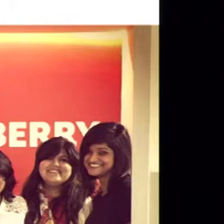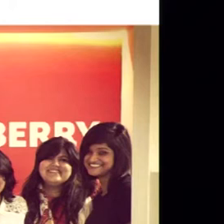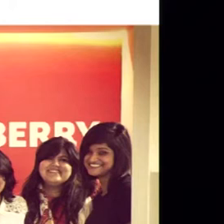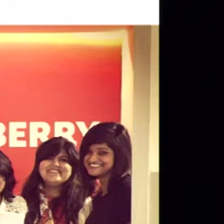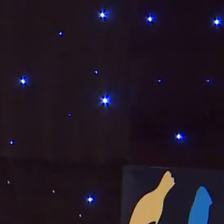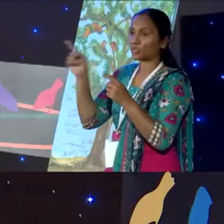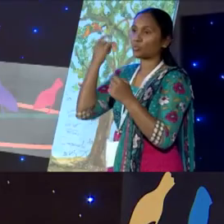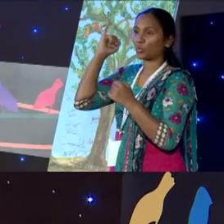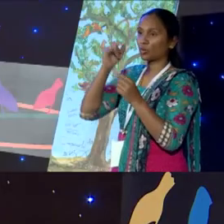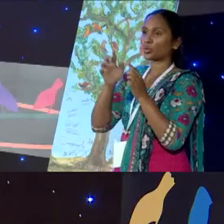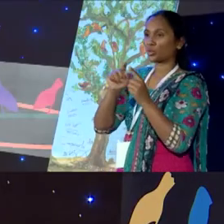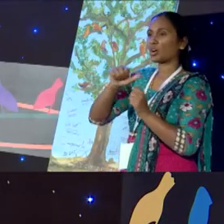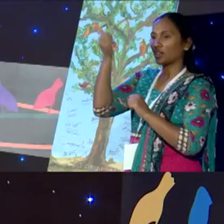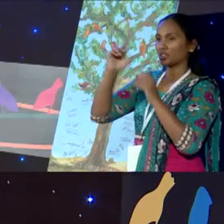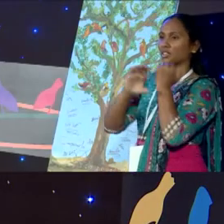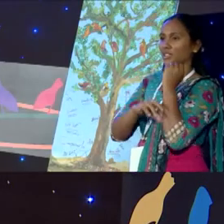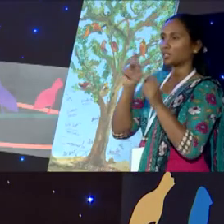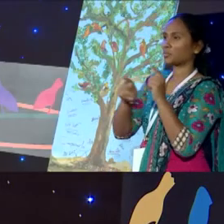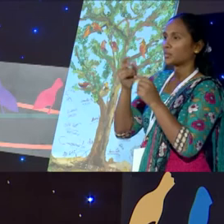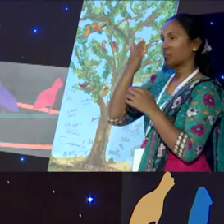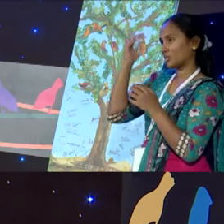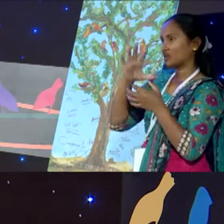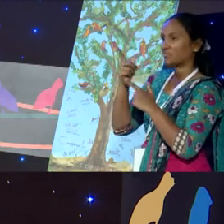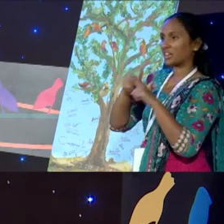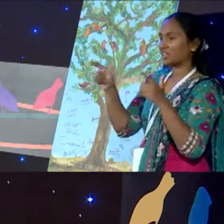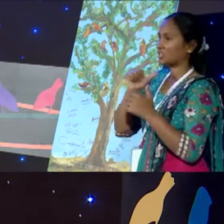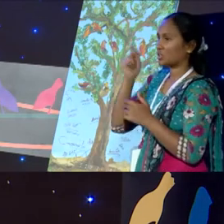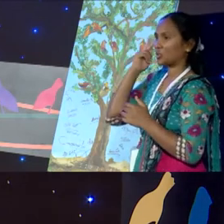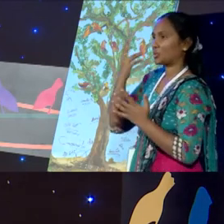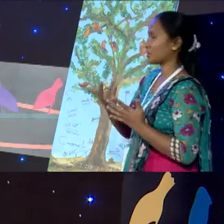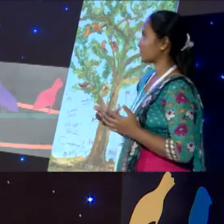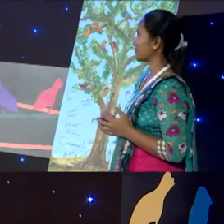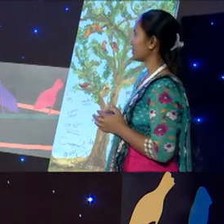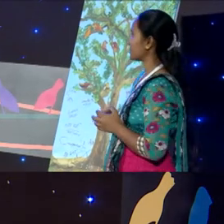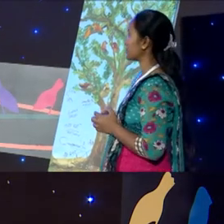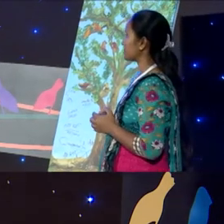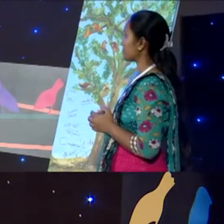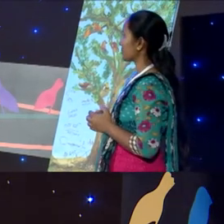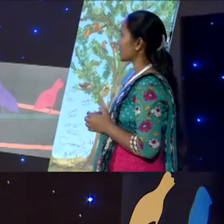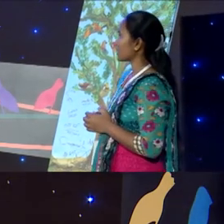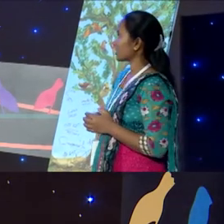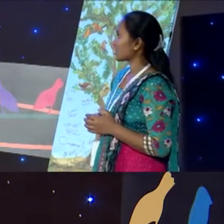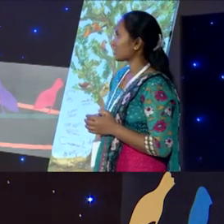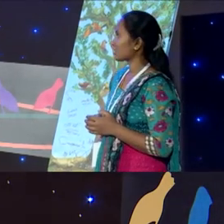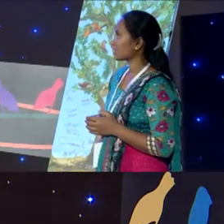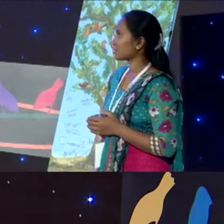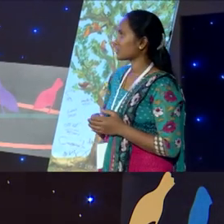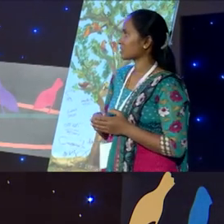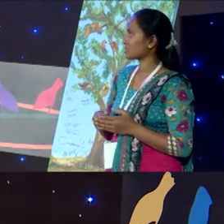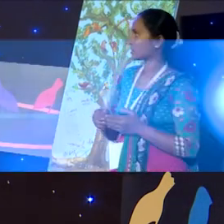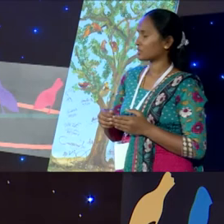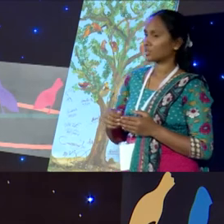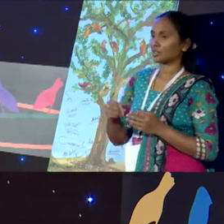I've been coming through disability every day of my life. It's just mine is not visible because it's here. And some of time it's visible because it's